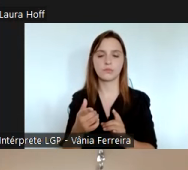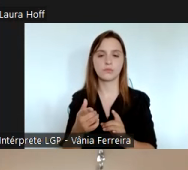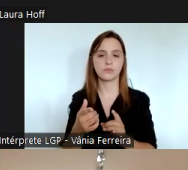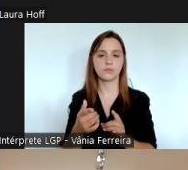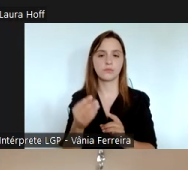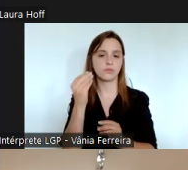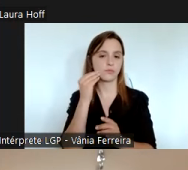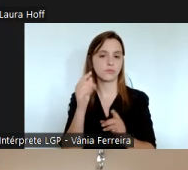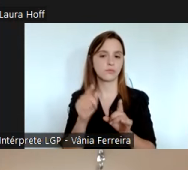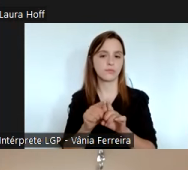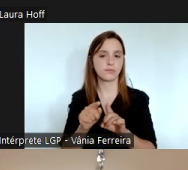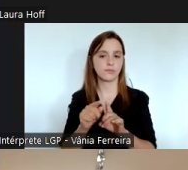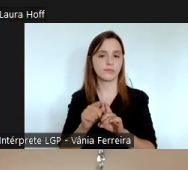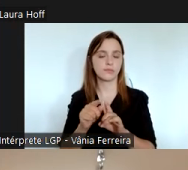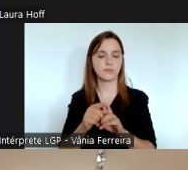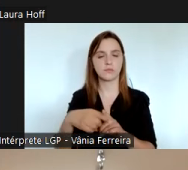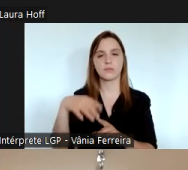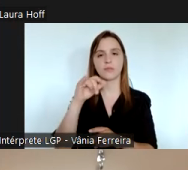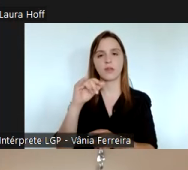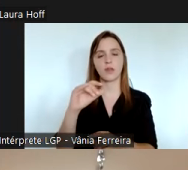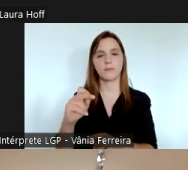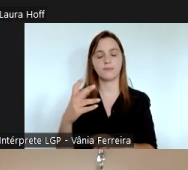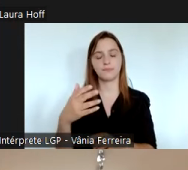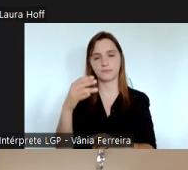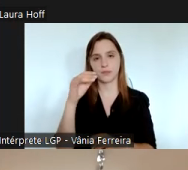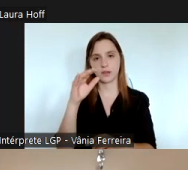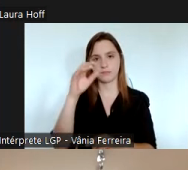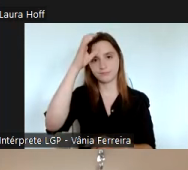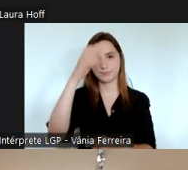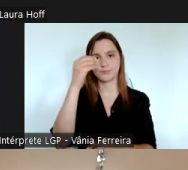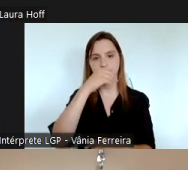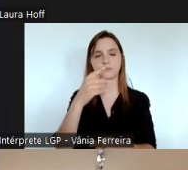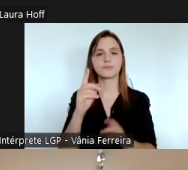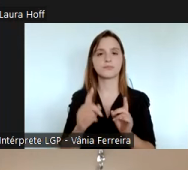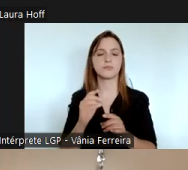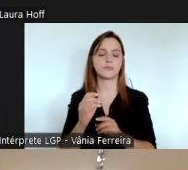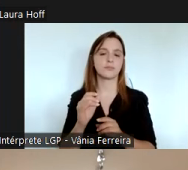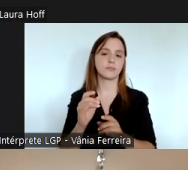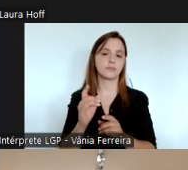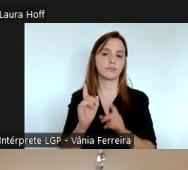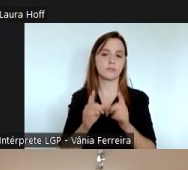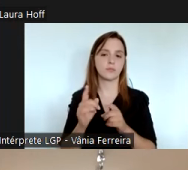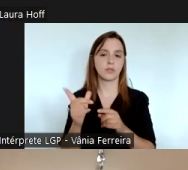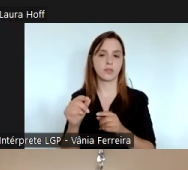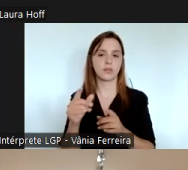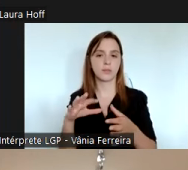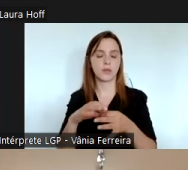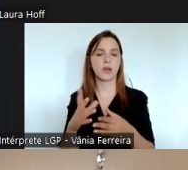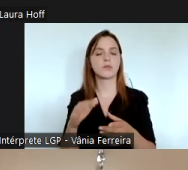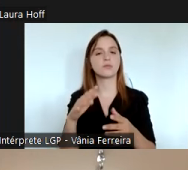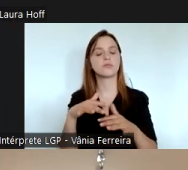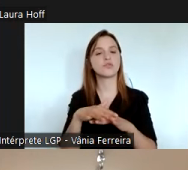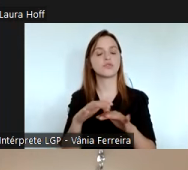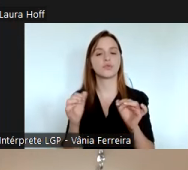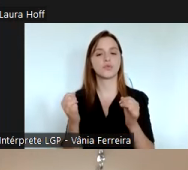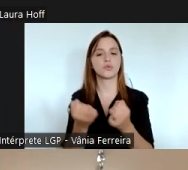explosion of artificial intelligence has led jurisprudence to new challenges, particularly in the context of social media